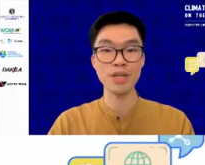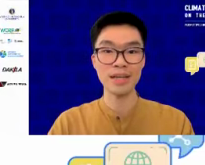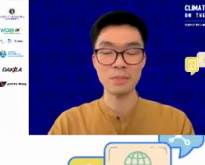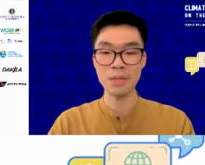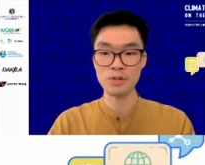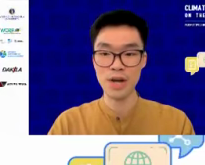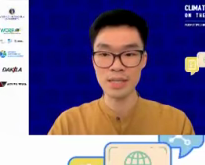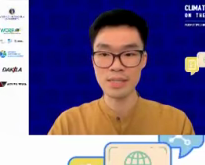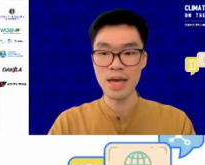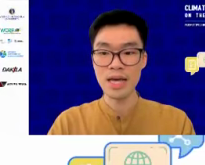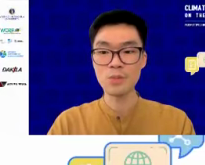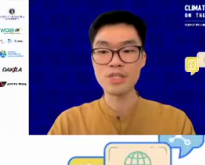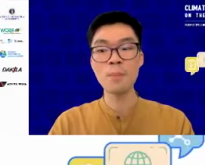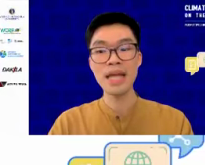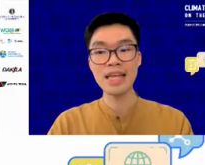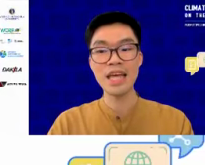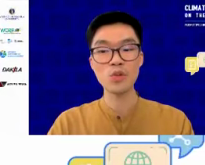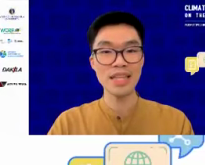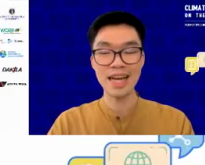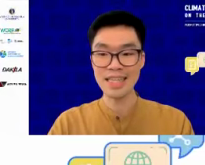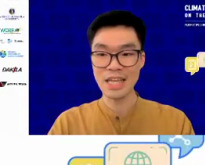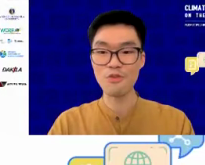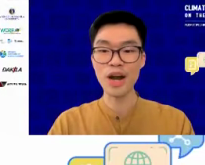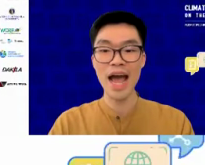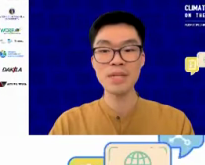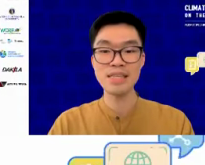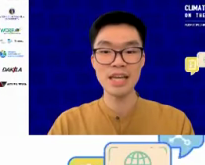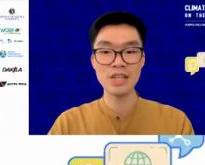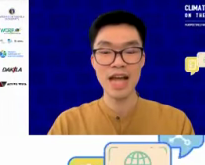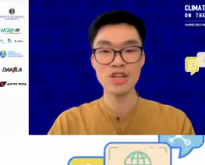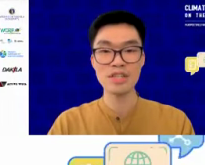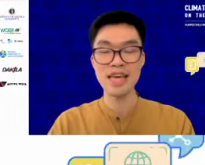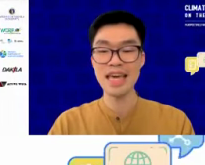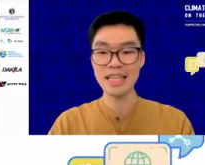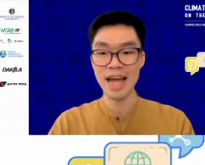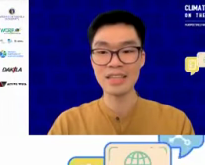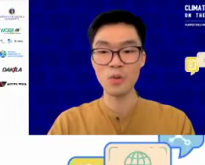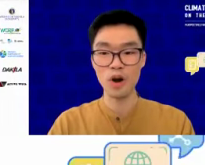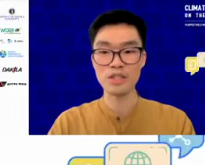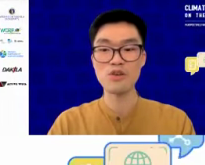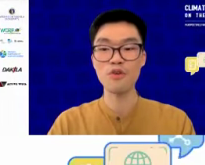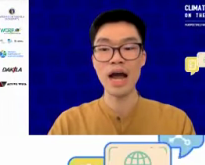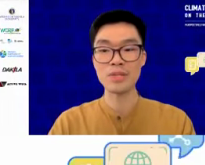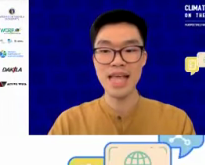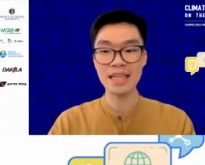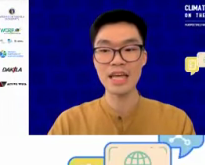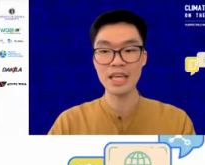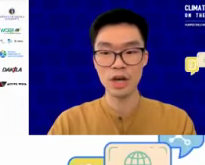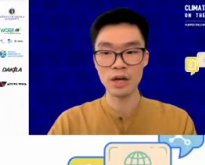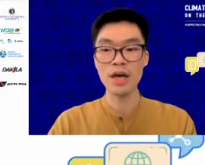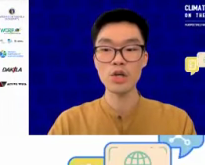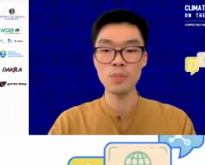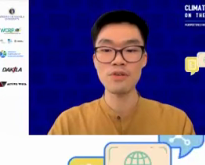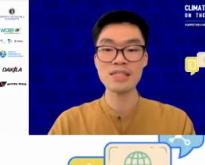its impact on protecting people's rights, he was nominated in 2019 for Amnesty International's Ignite Awards for